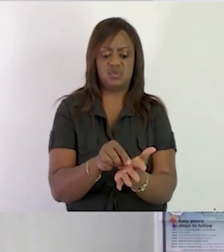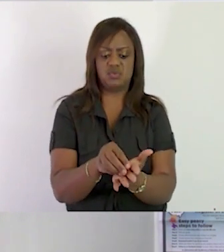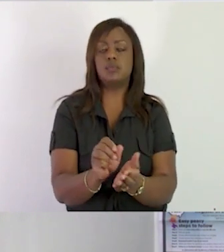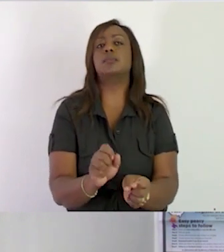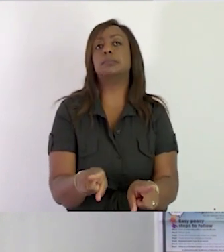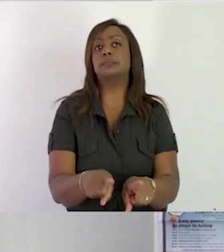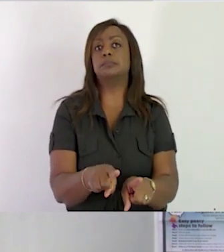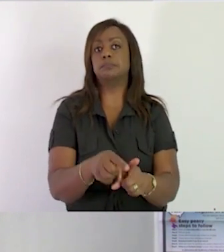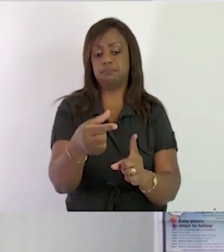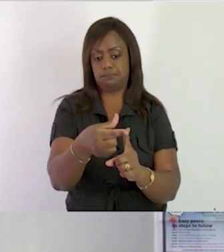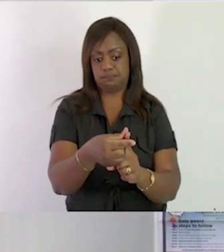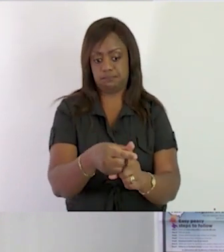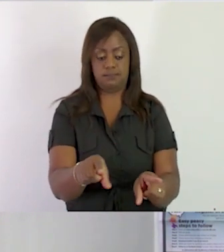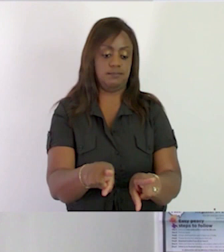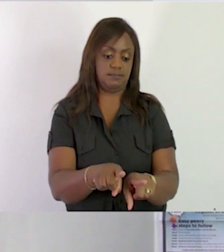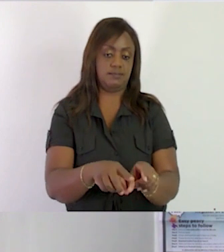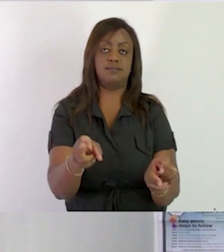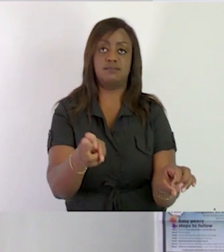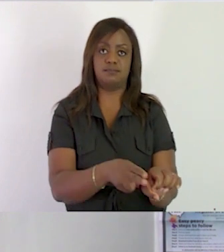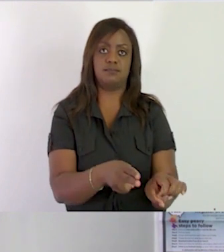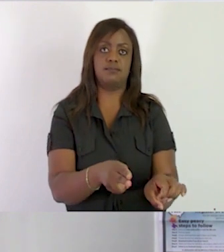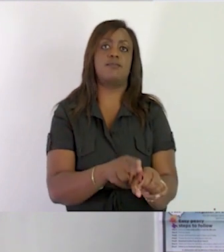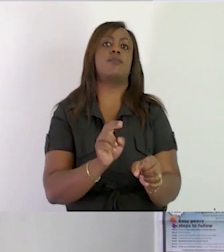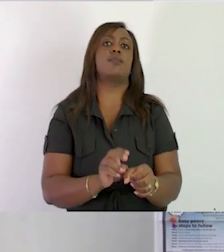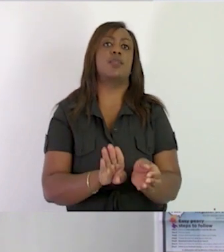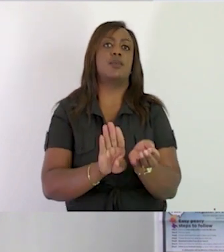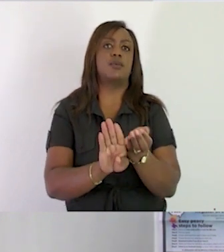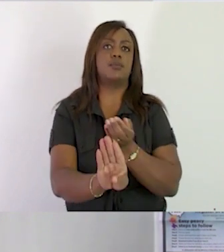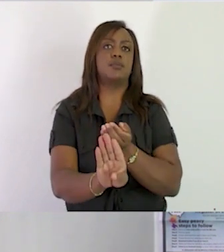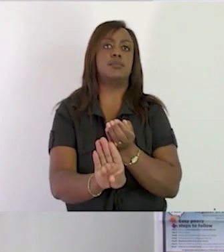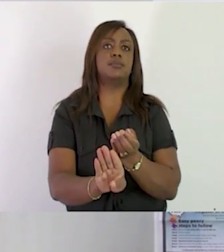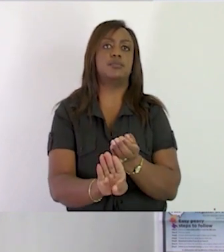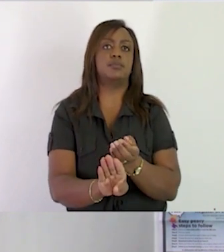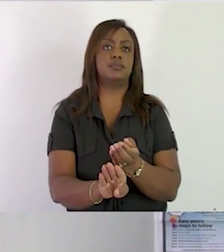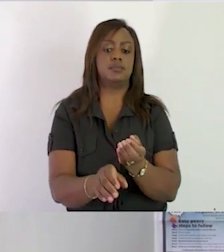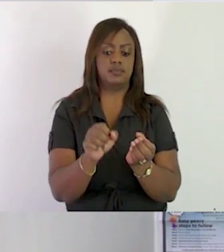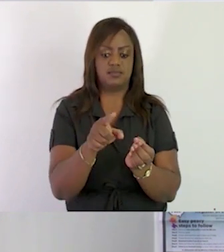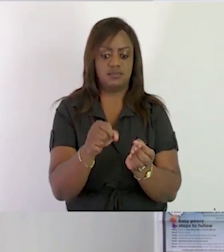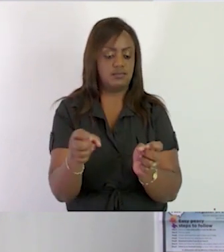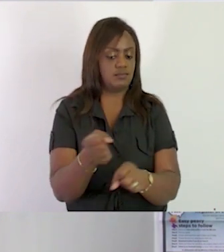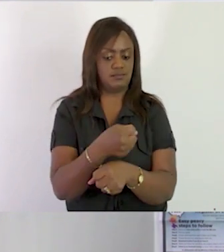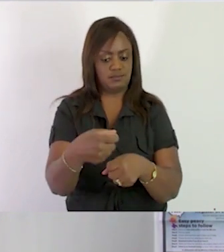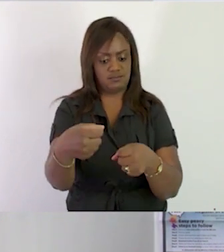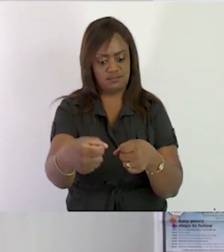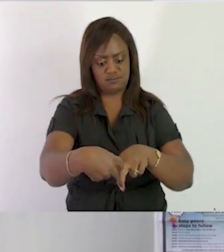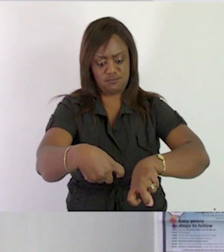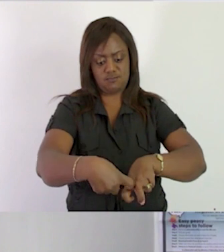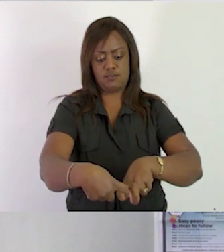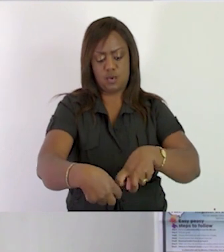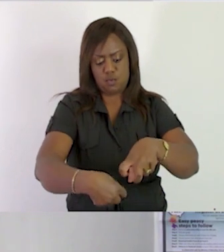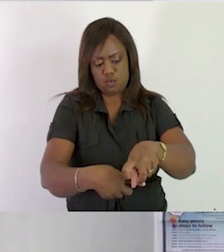germs. It works the same way. So the condoms traps sperms so that they do not go to the next